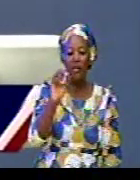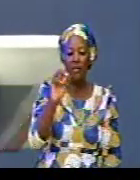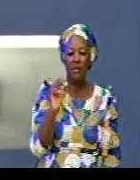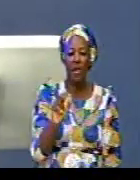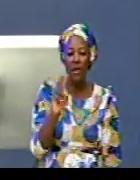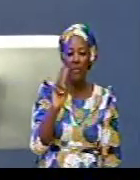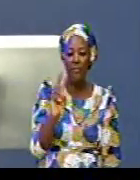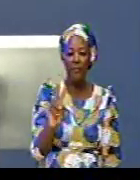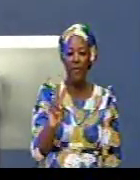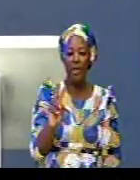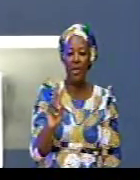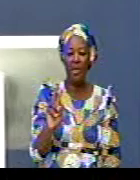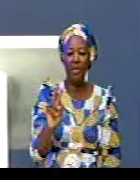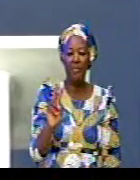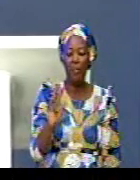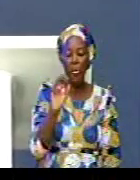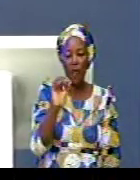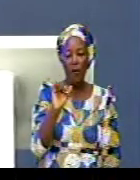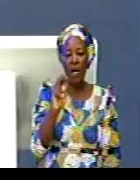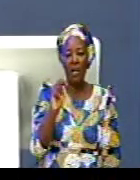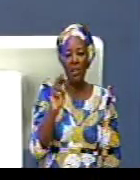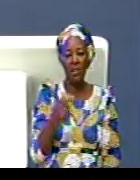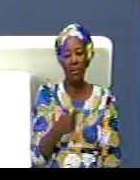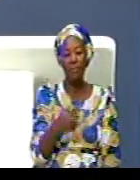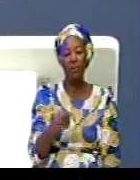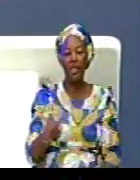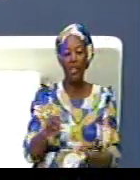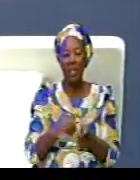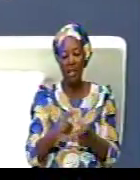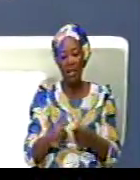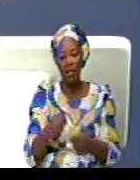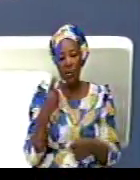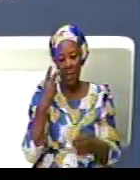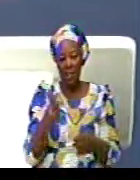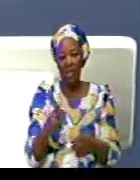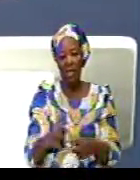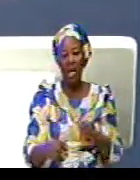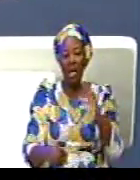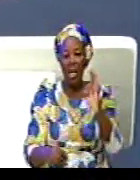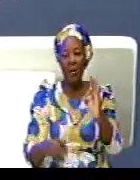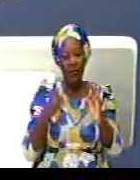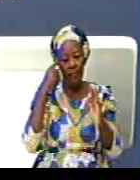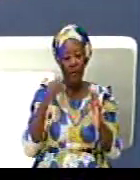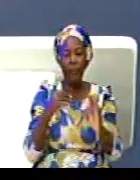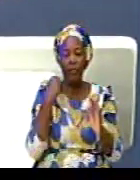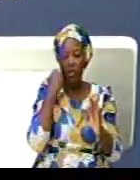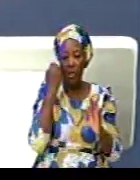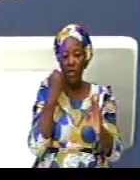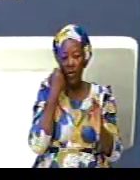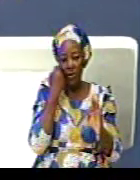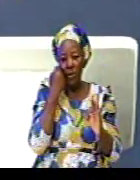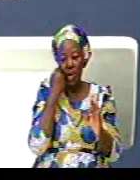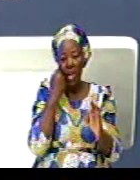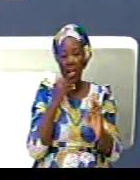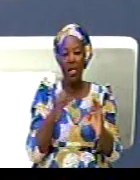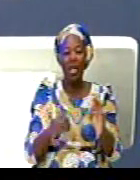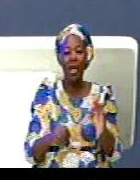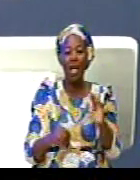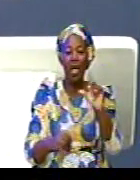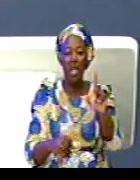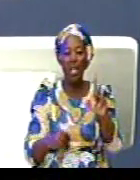find envies. F for fornication, for adultery, for uncleanness. L